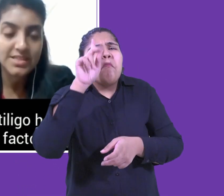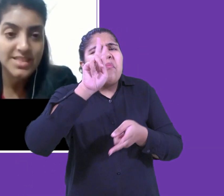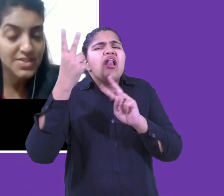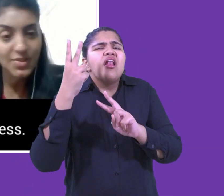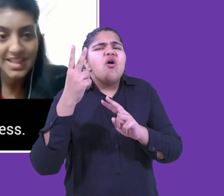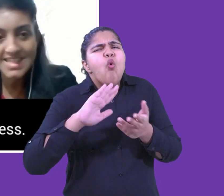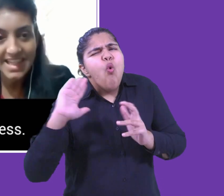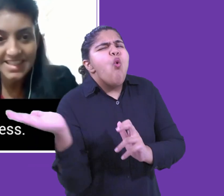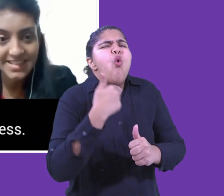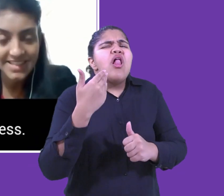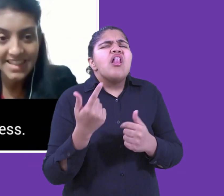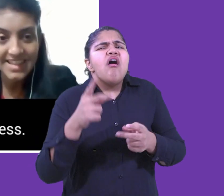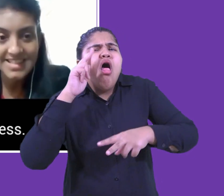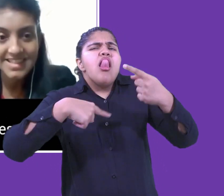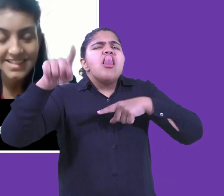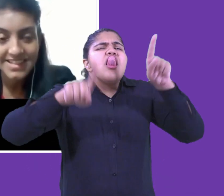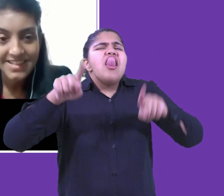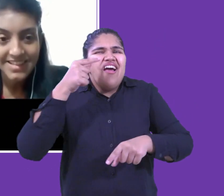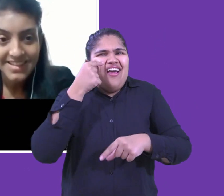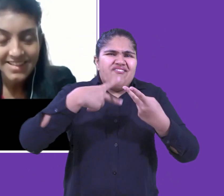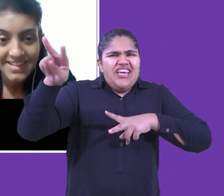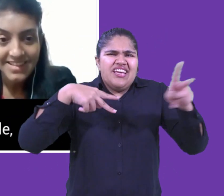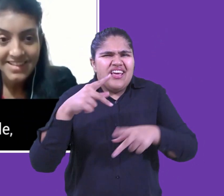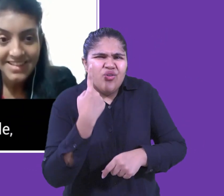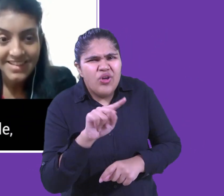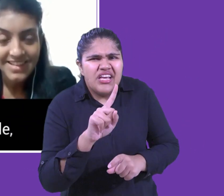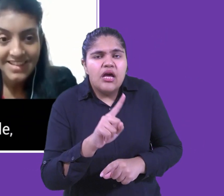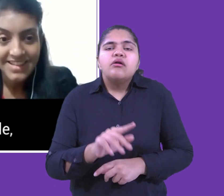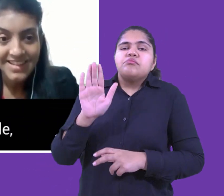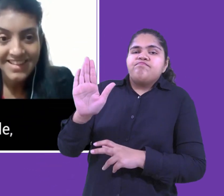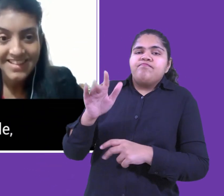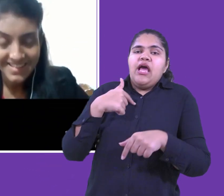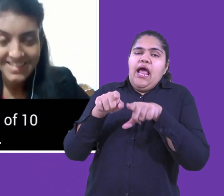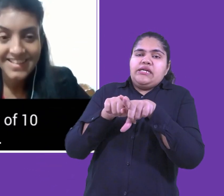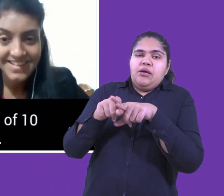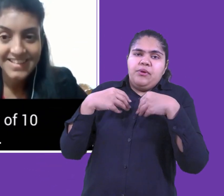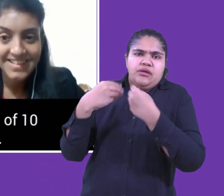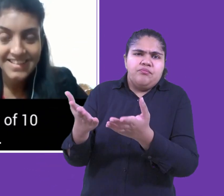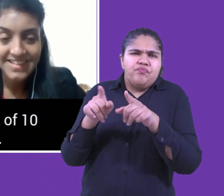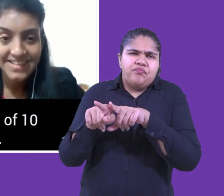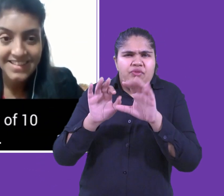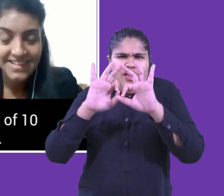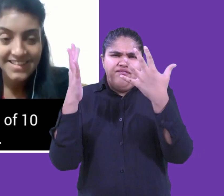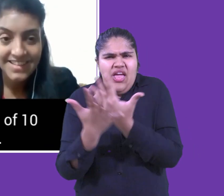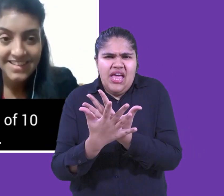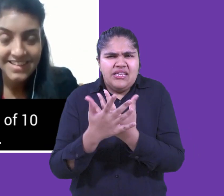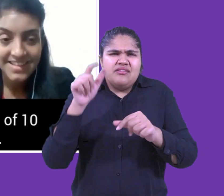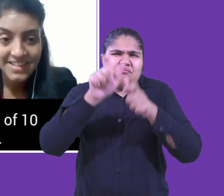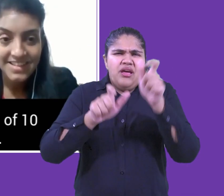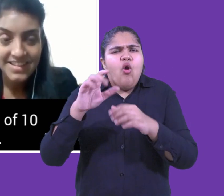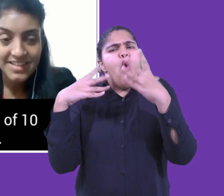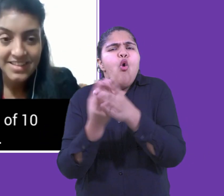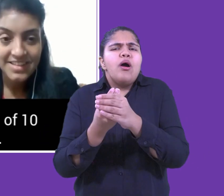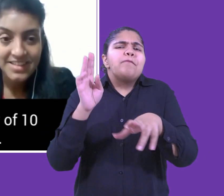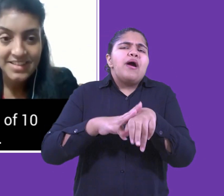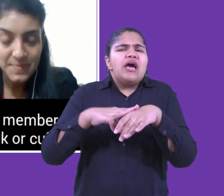more patches. It's not exactly that, I guess. I'll give you an example. So suppose there's a family of